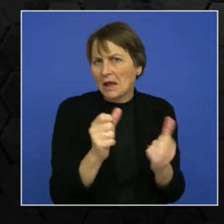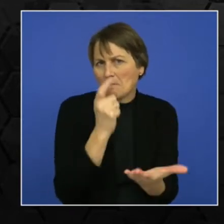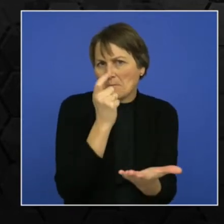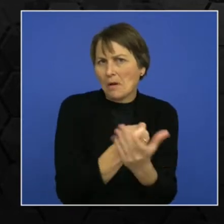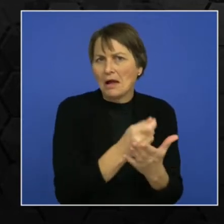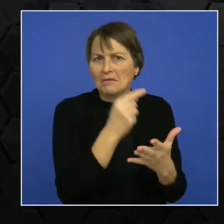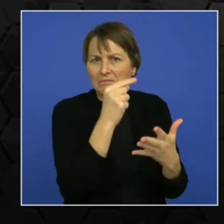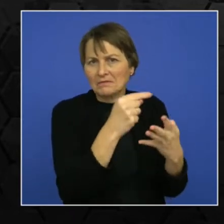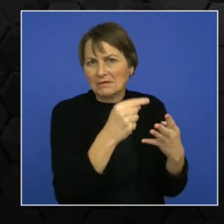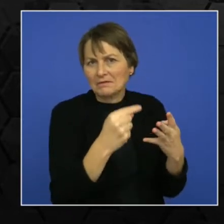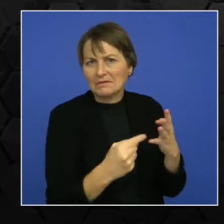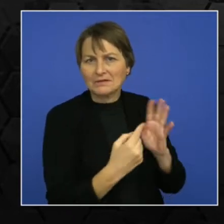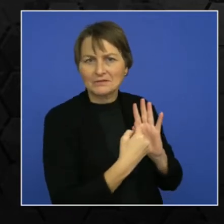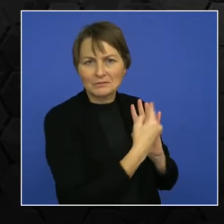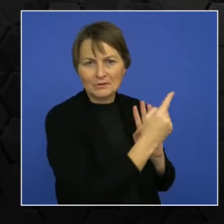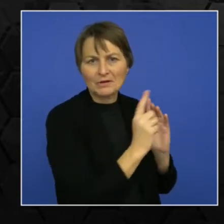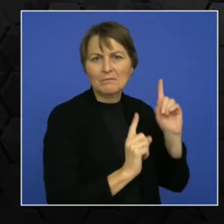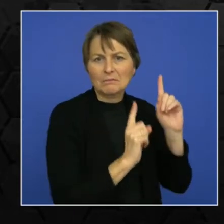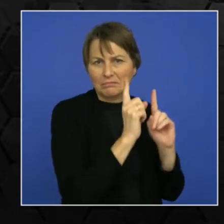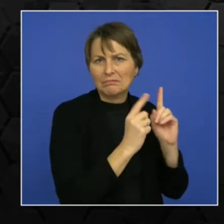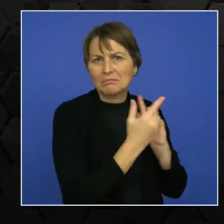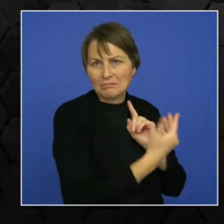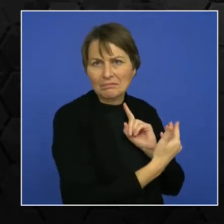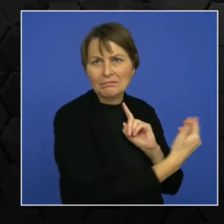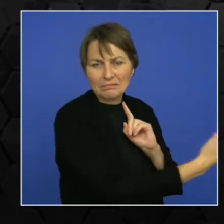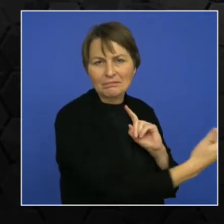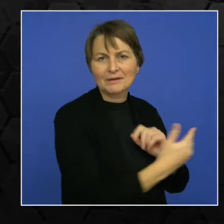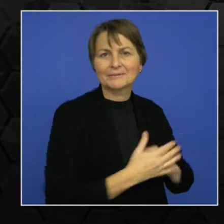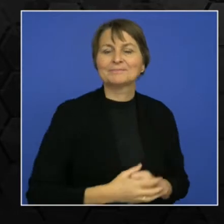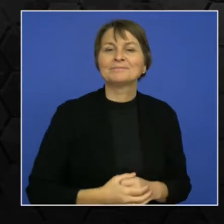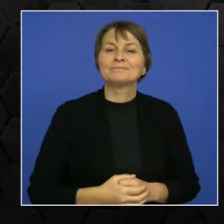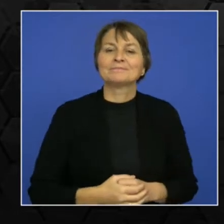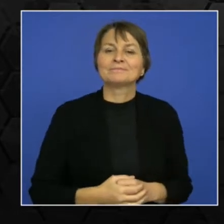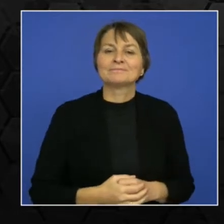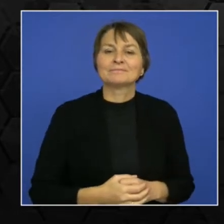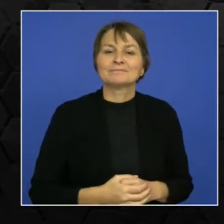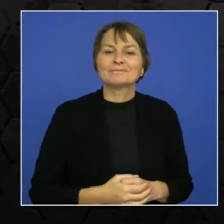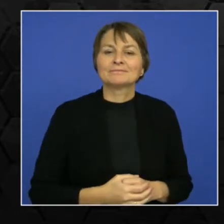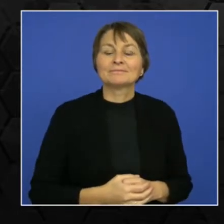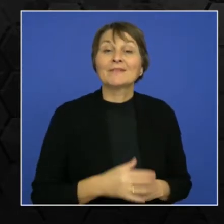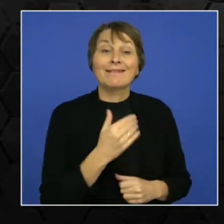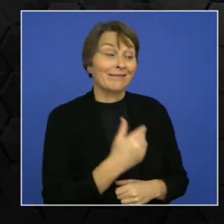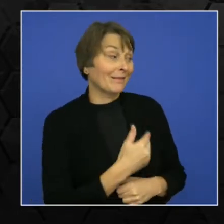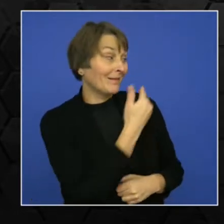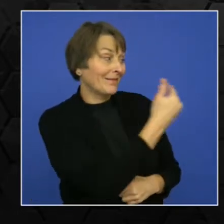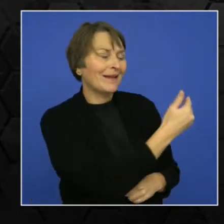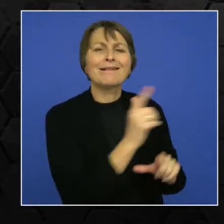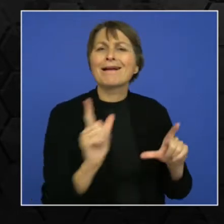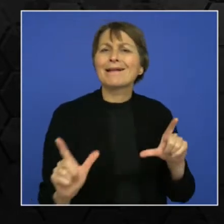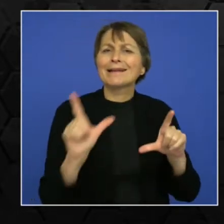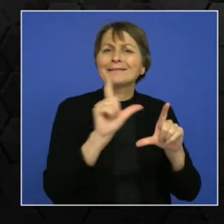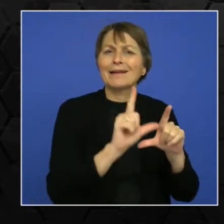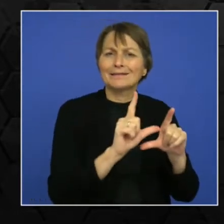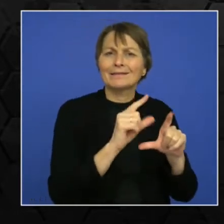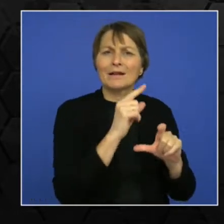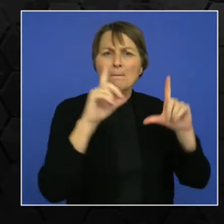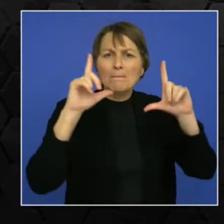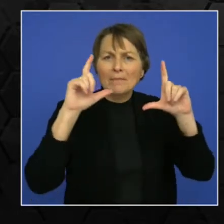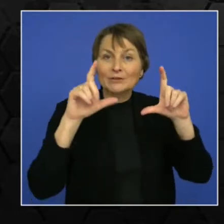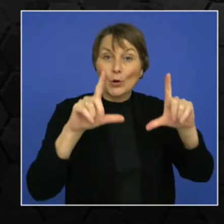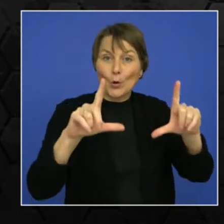screen. So the next screenshot is based on which is LinkedIn. So it is actually suggesting some of